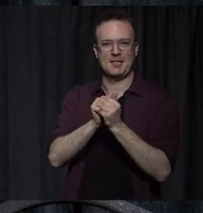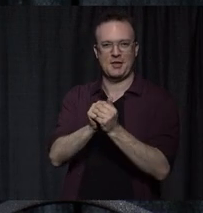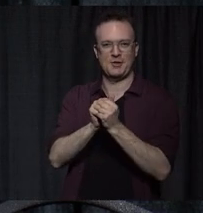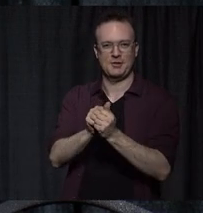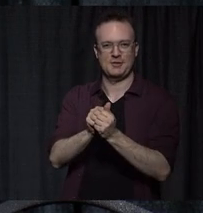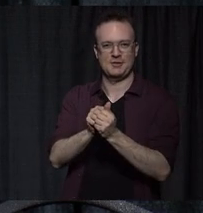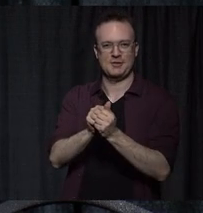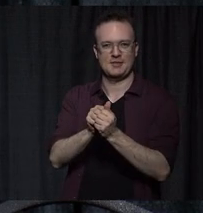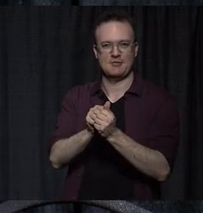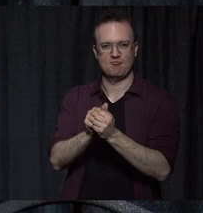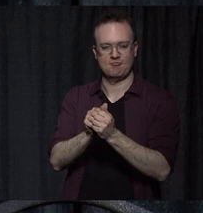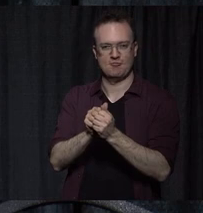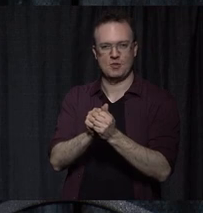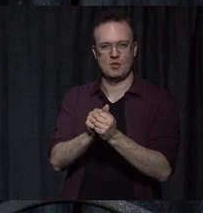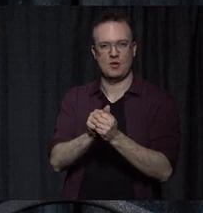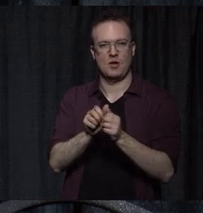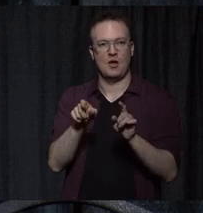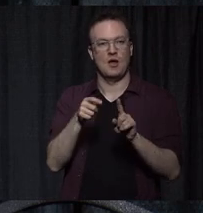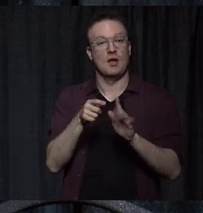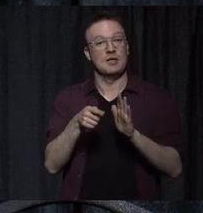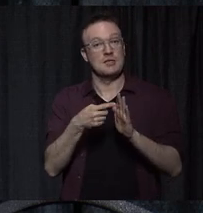and will stand when you can't